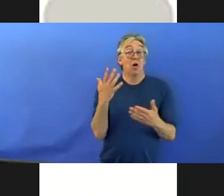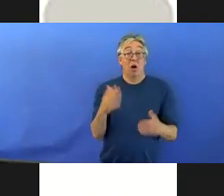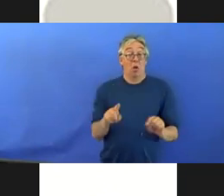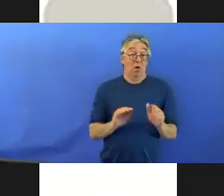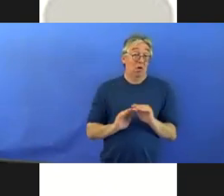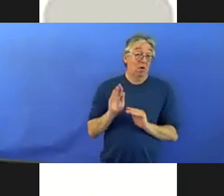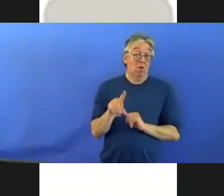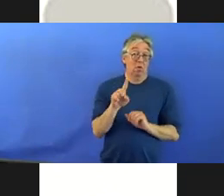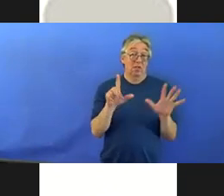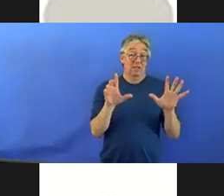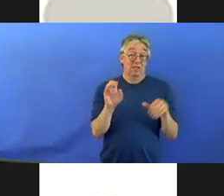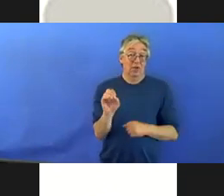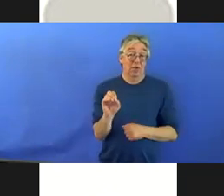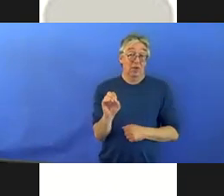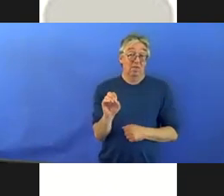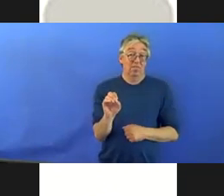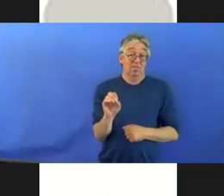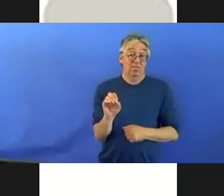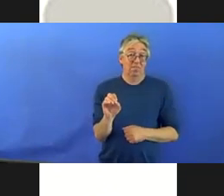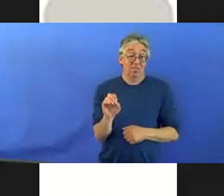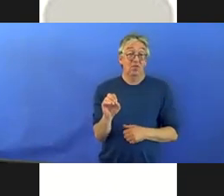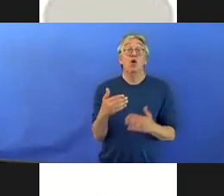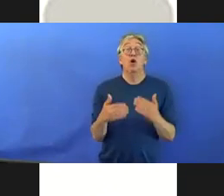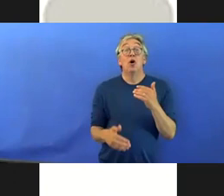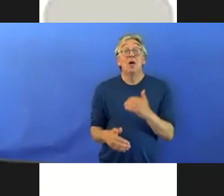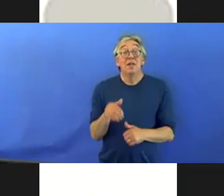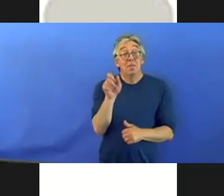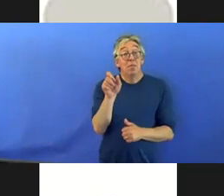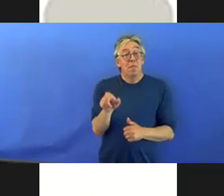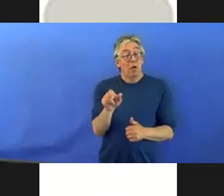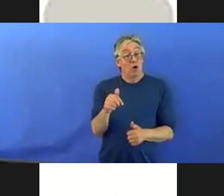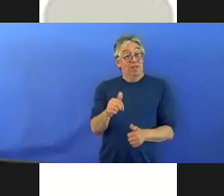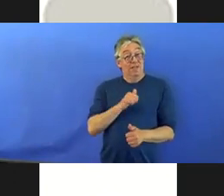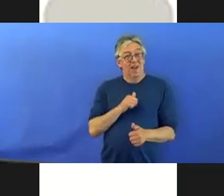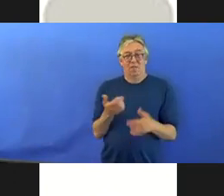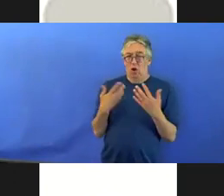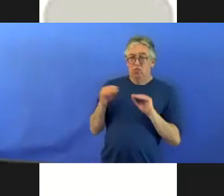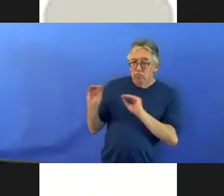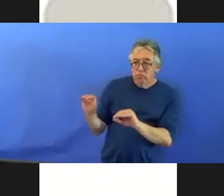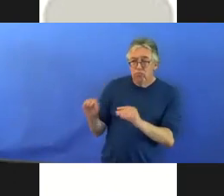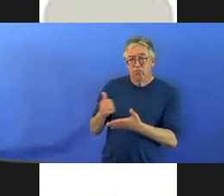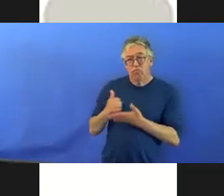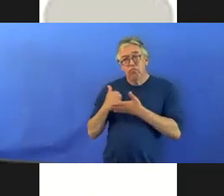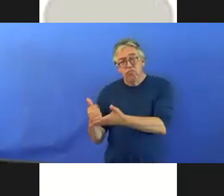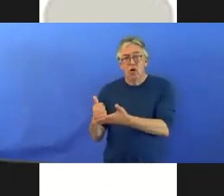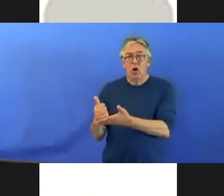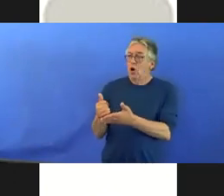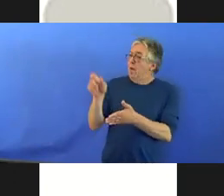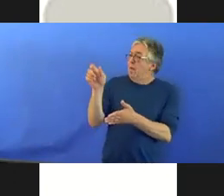their efforts every day to support peers to be independent from institutions or parents'